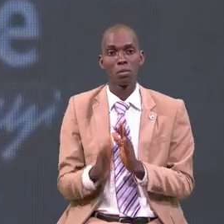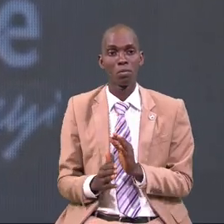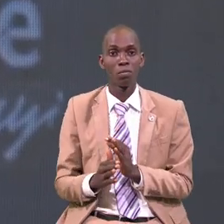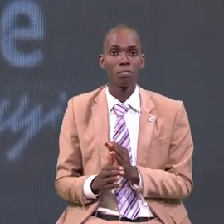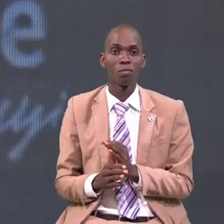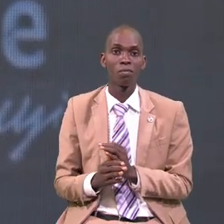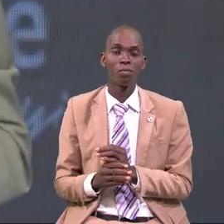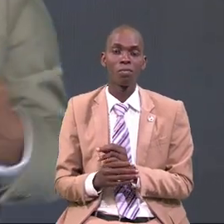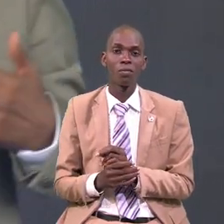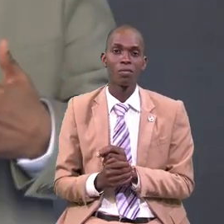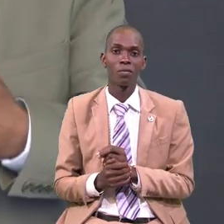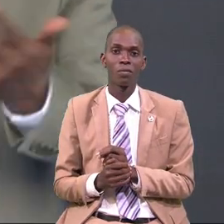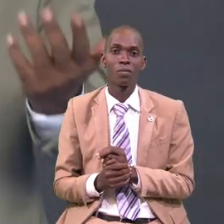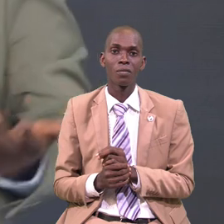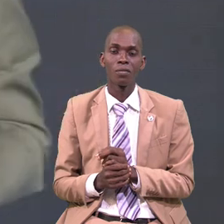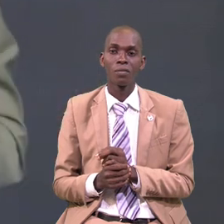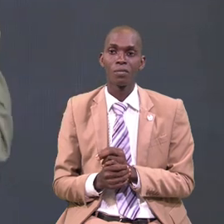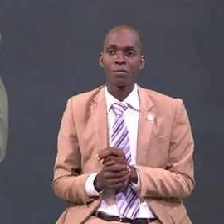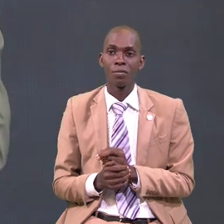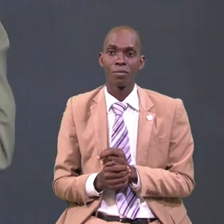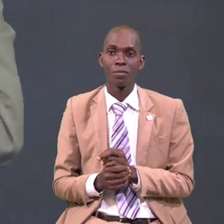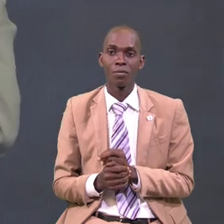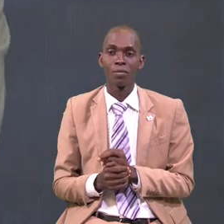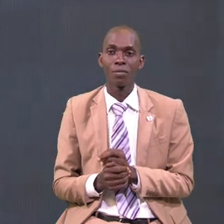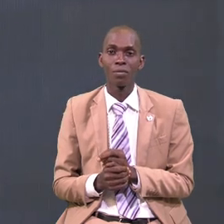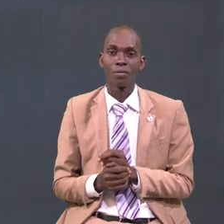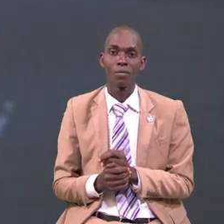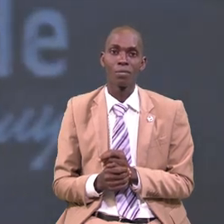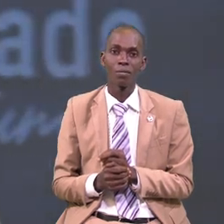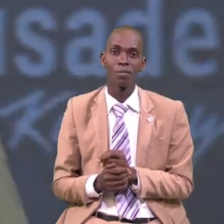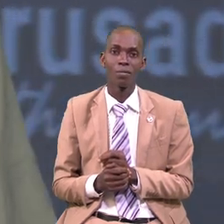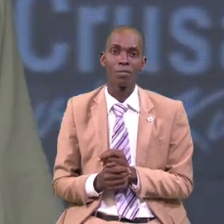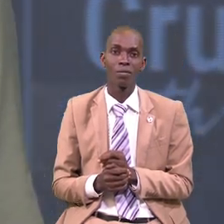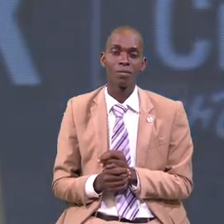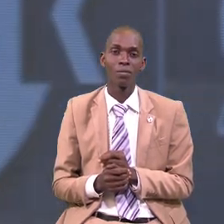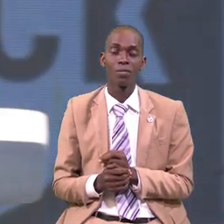You know, some people encountered me, I encountered some people.